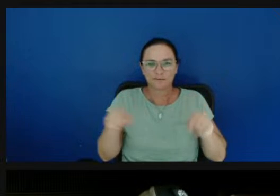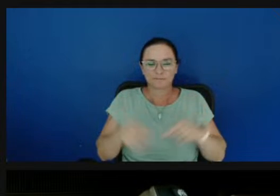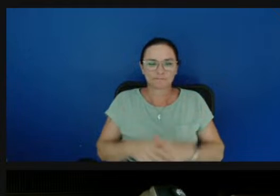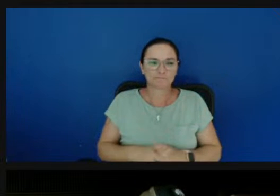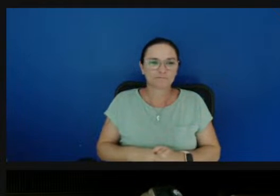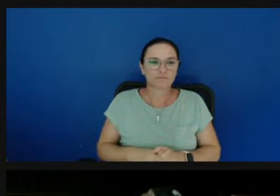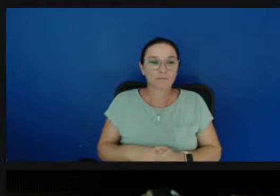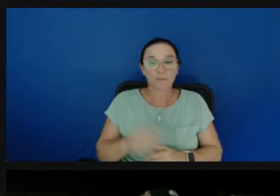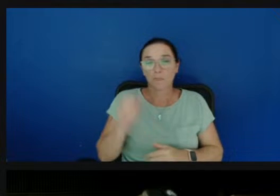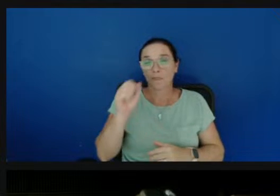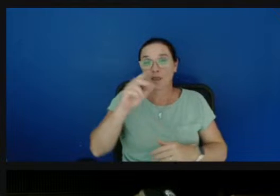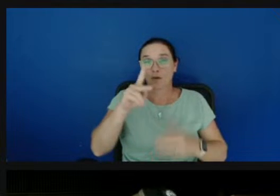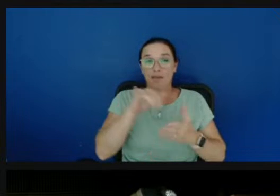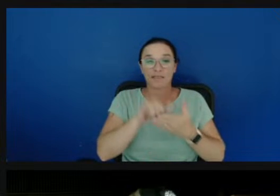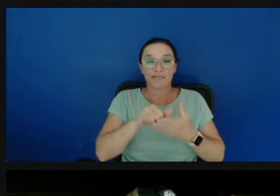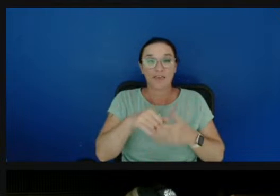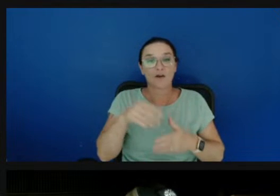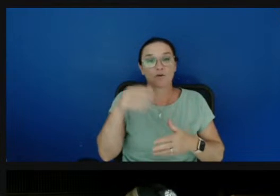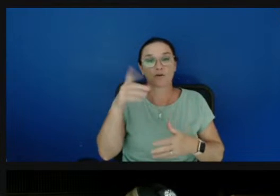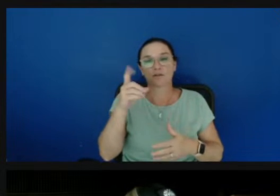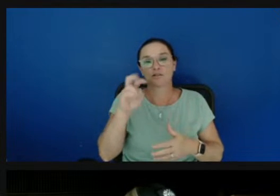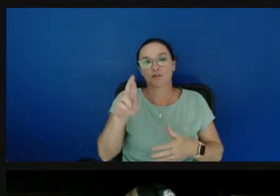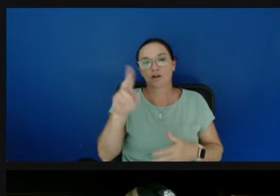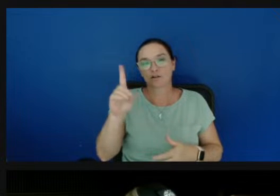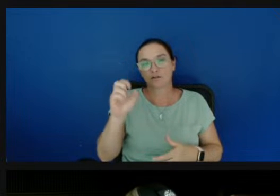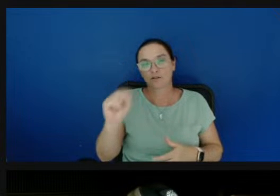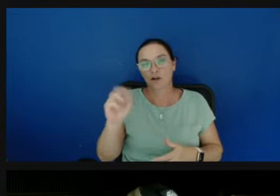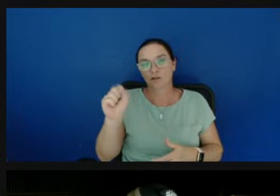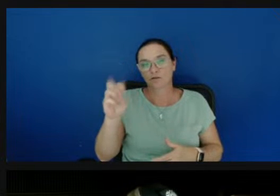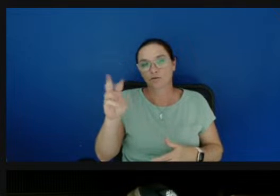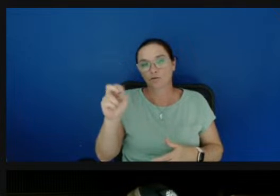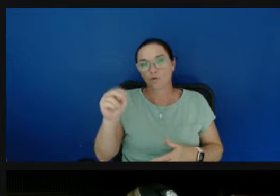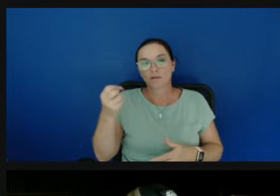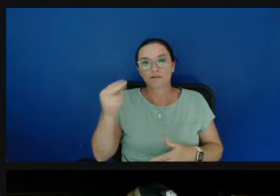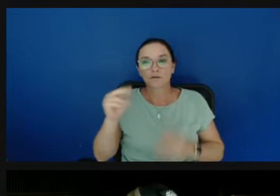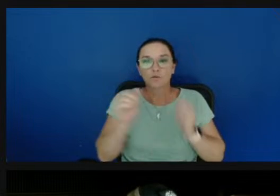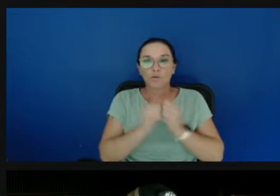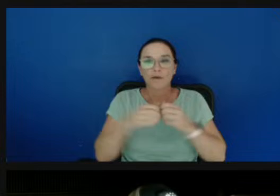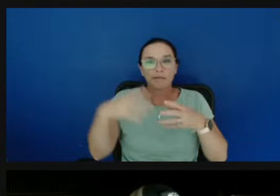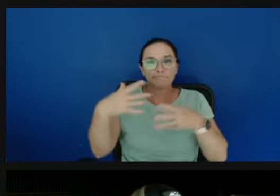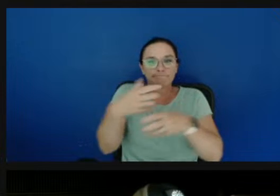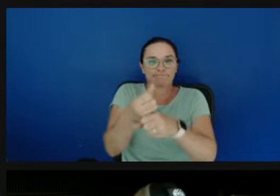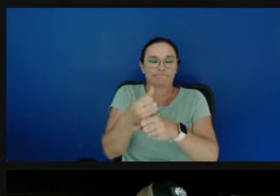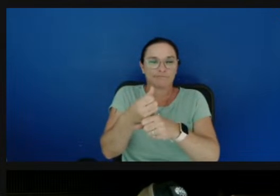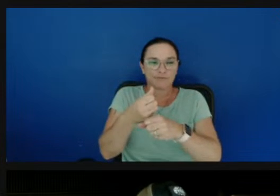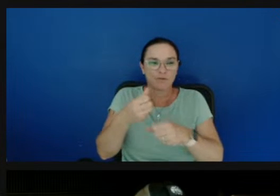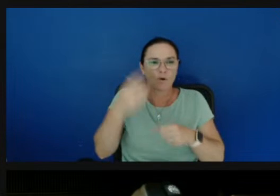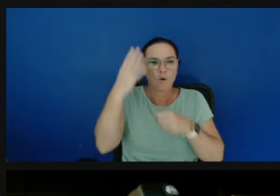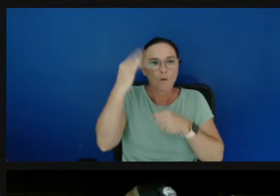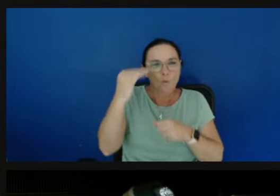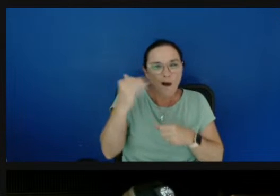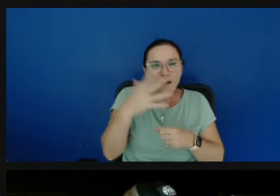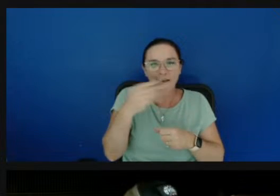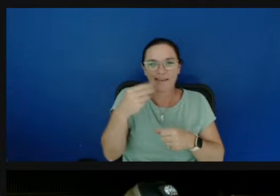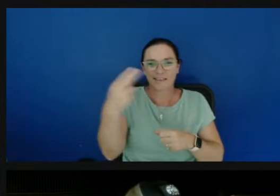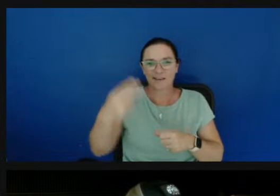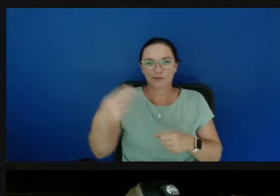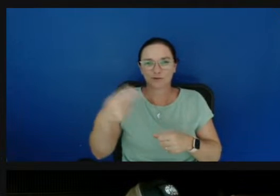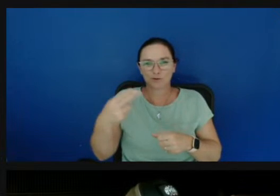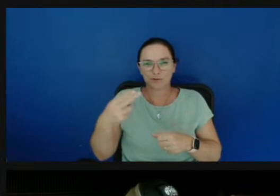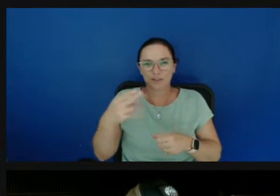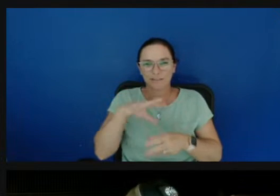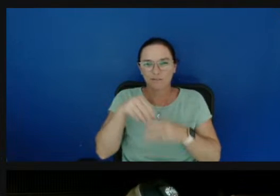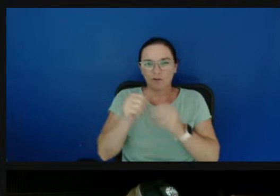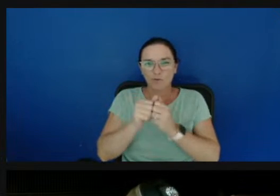All right, that was Dr. Don Swanson with a little bit of a recap of the why and the history of the